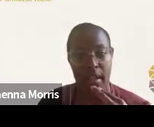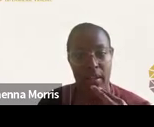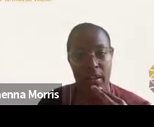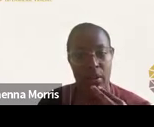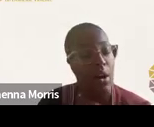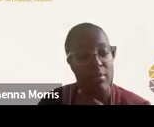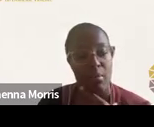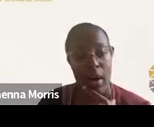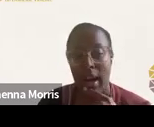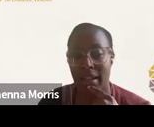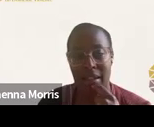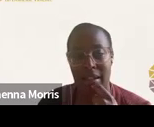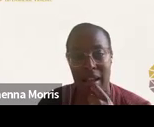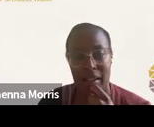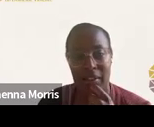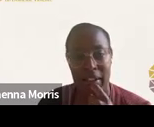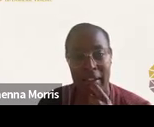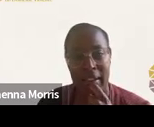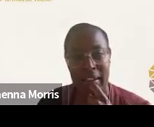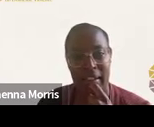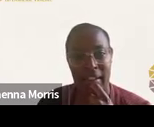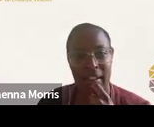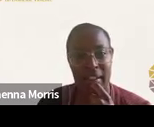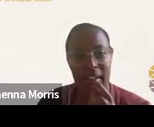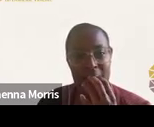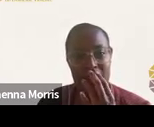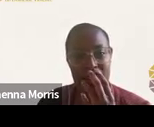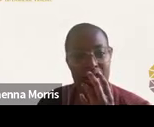All right. You all have some great ideas. I love it.